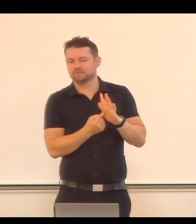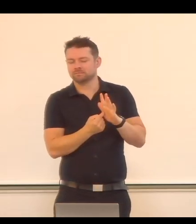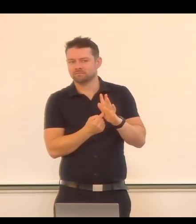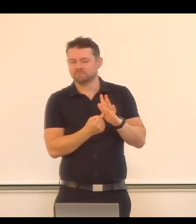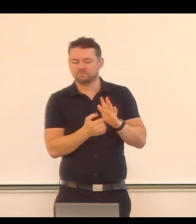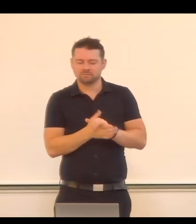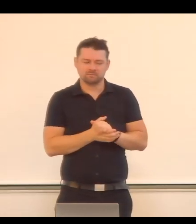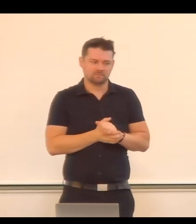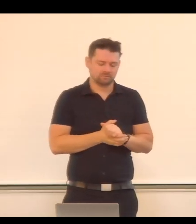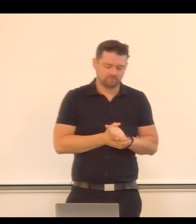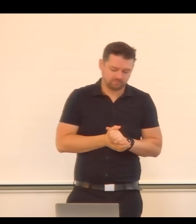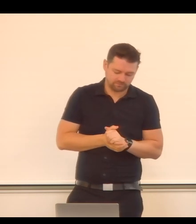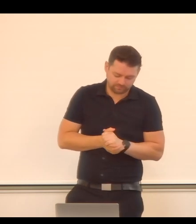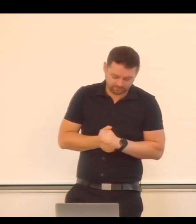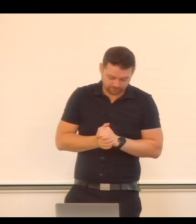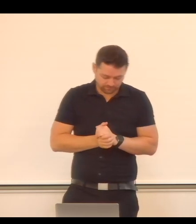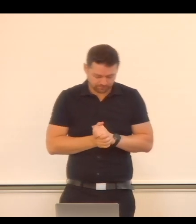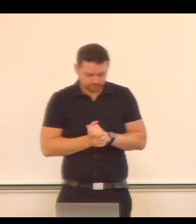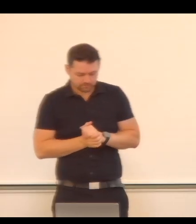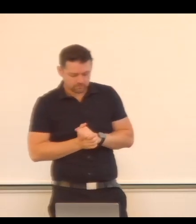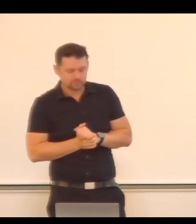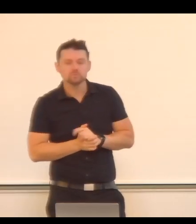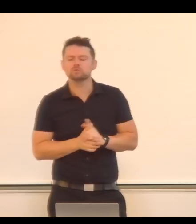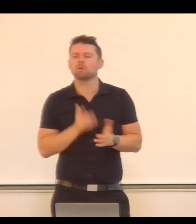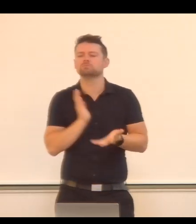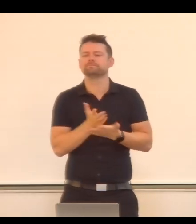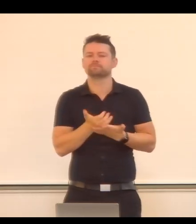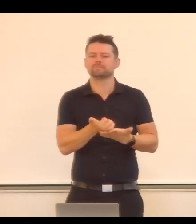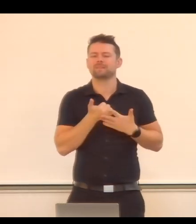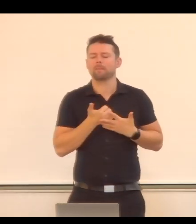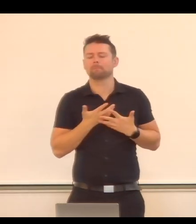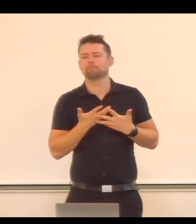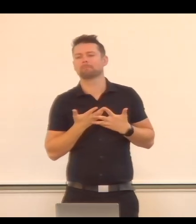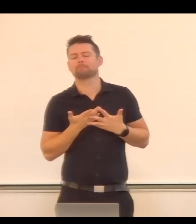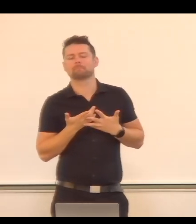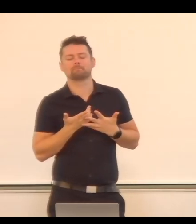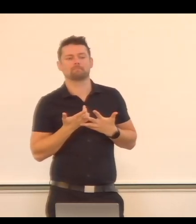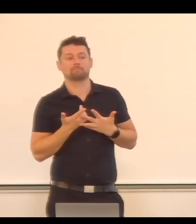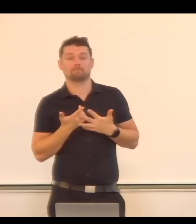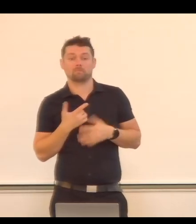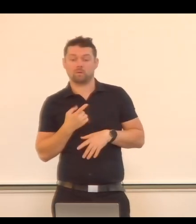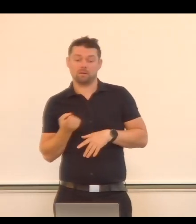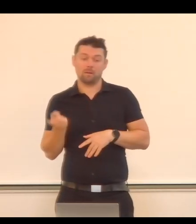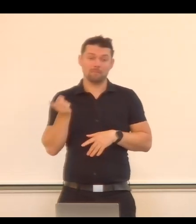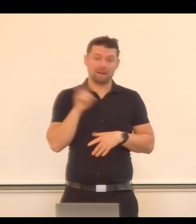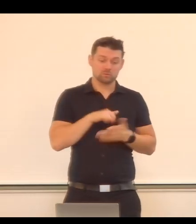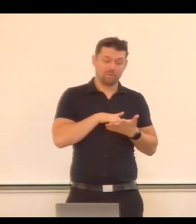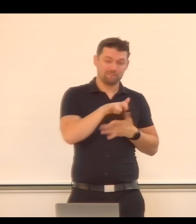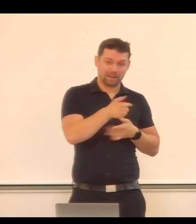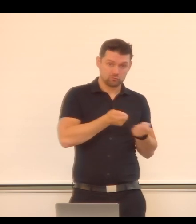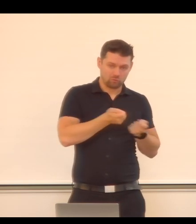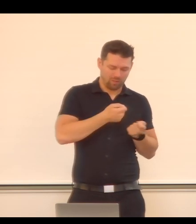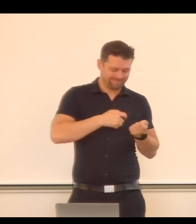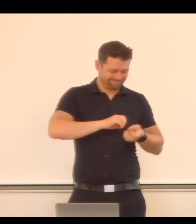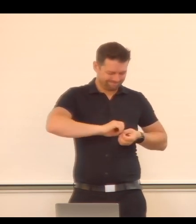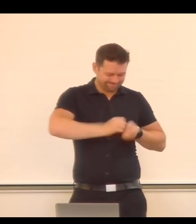you're the person writing the procedures. So that helped me when I come back to being a flight controller and writing procedures.